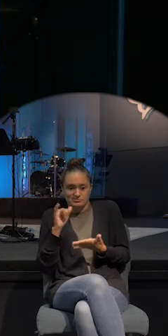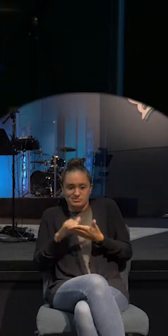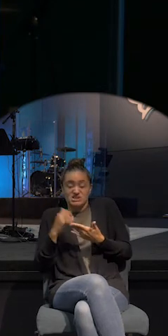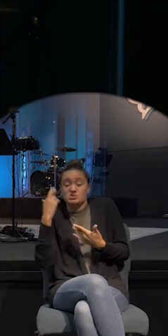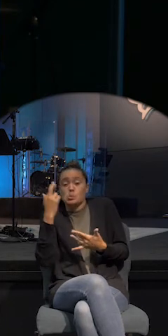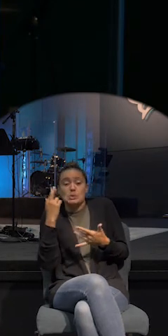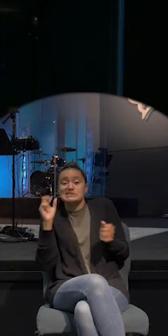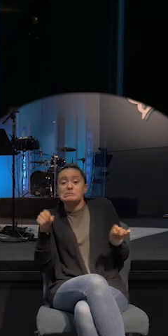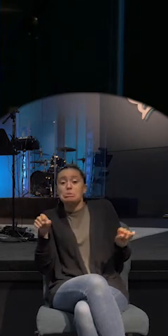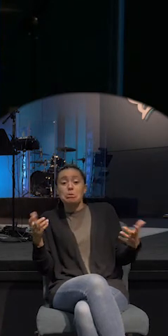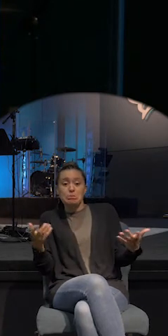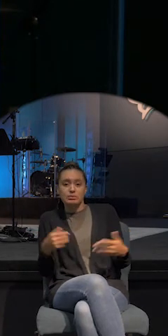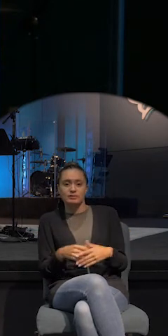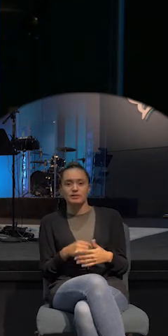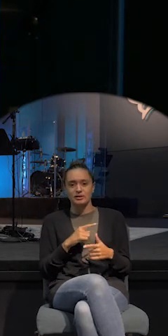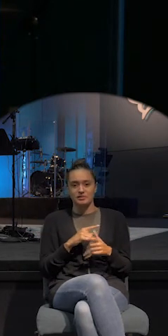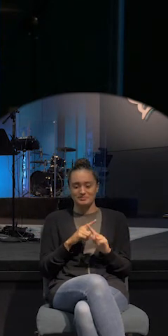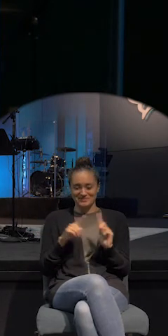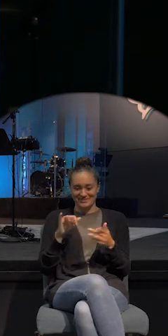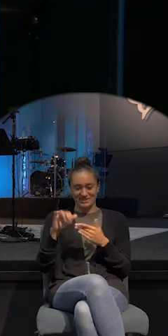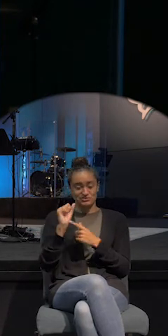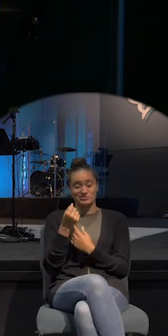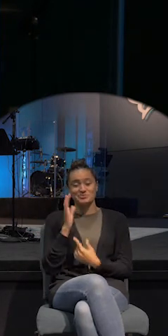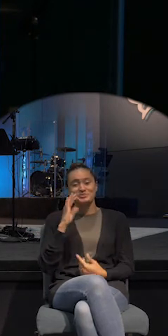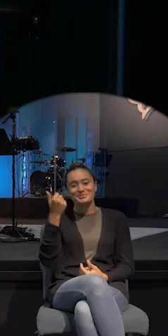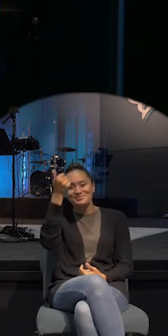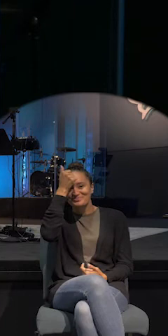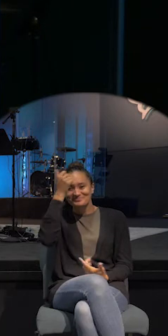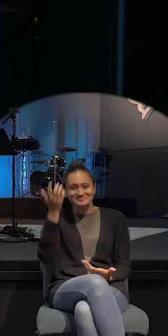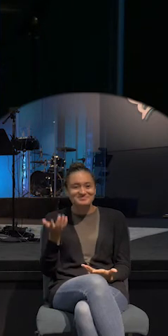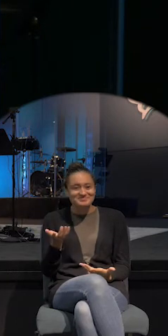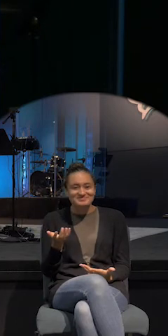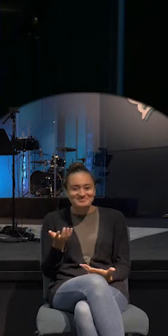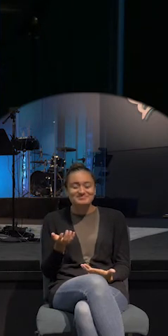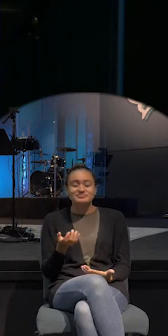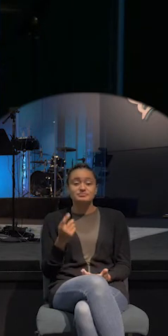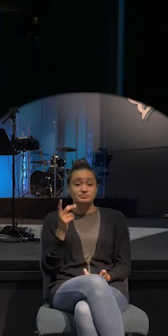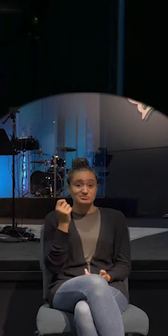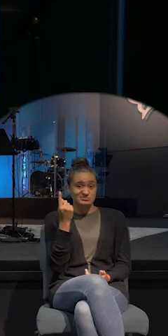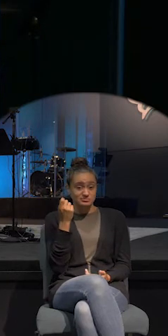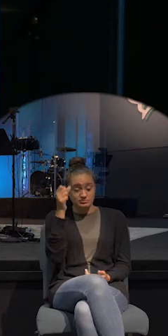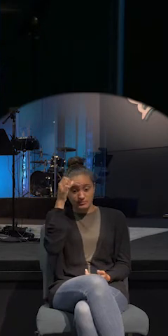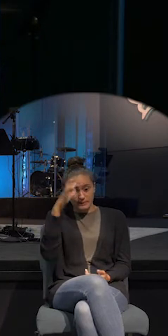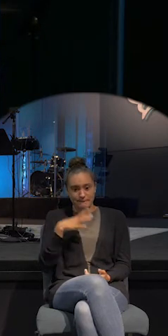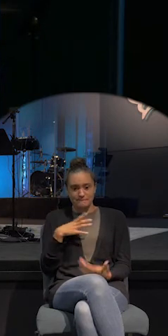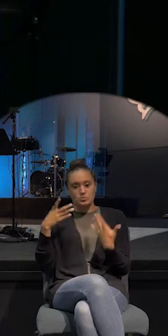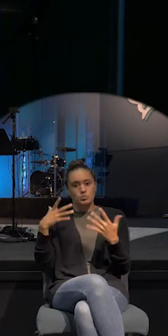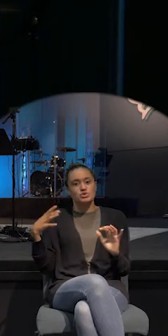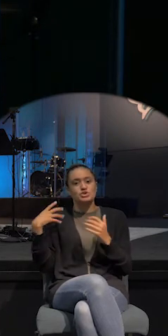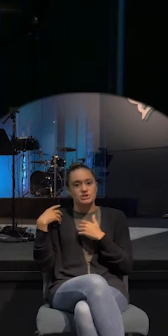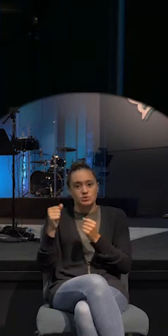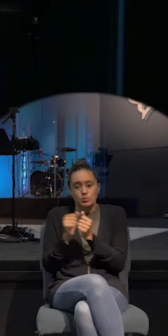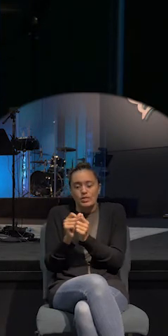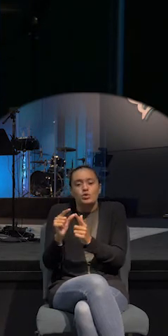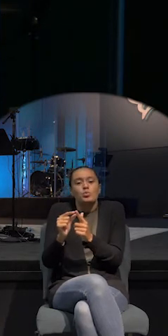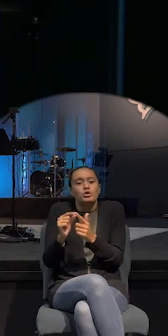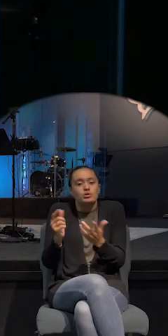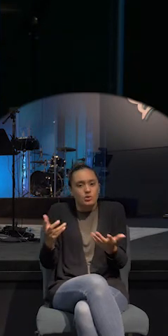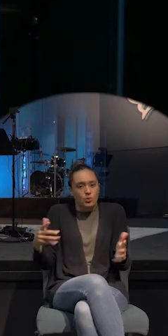reasonable. But in his case, that would have been foolish. You see, the man was healed with a